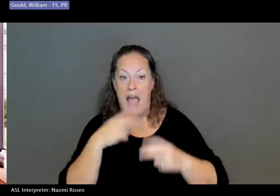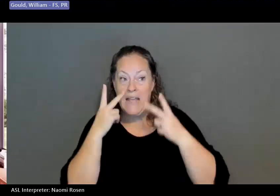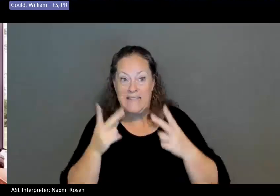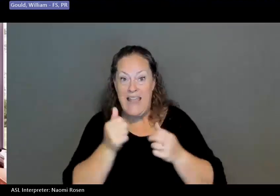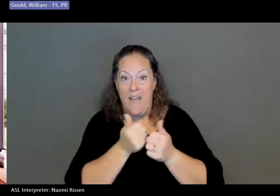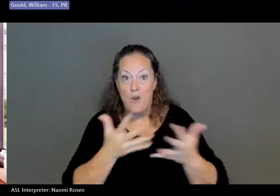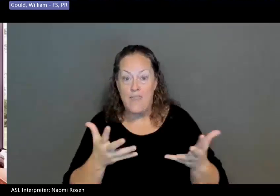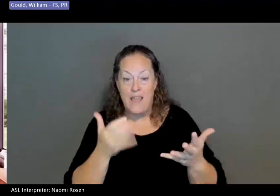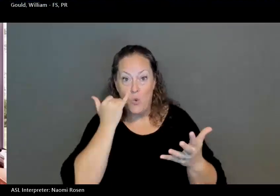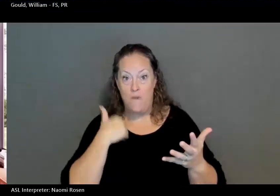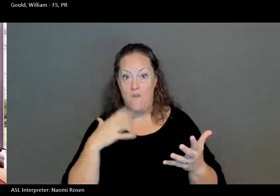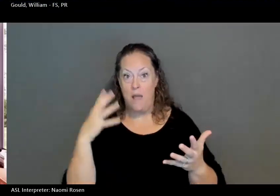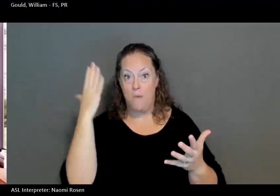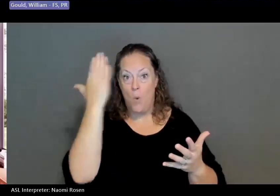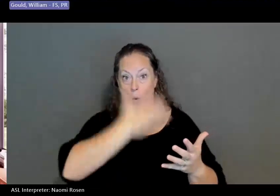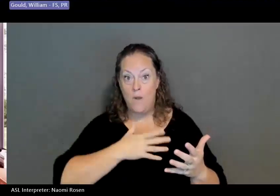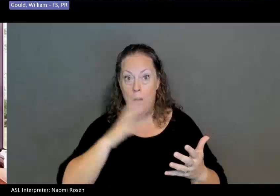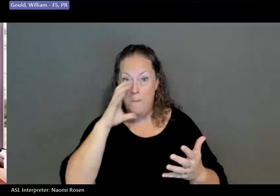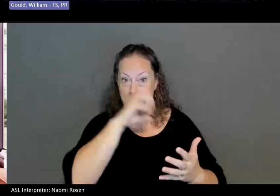up.